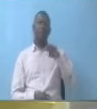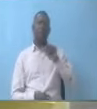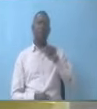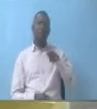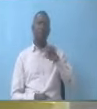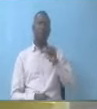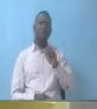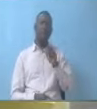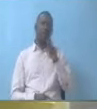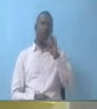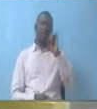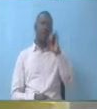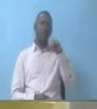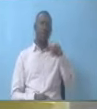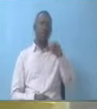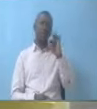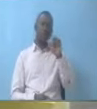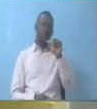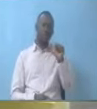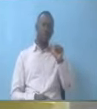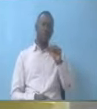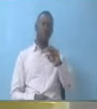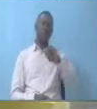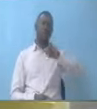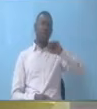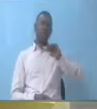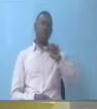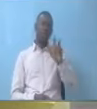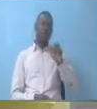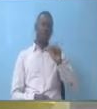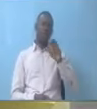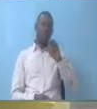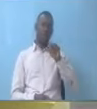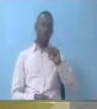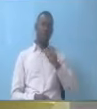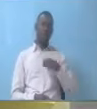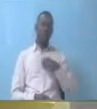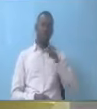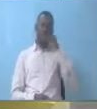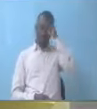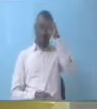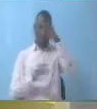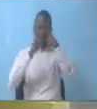at the State House, my property was returned to me.